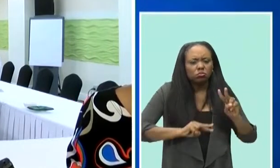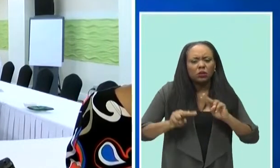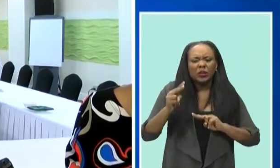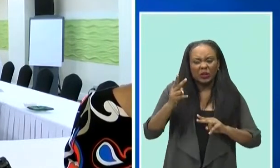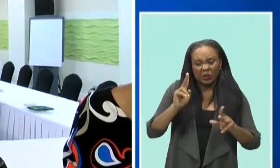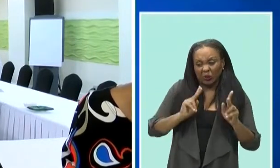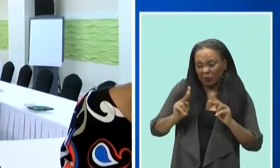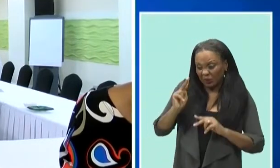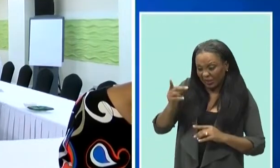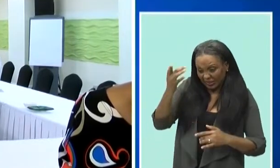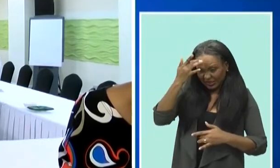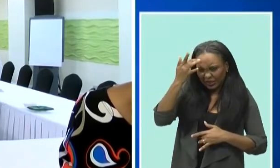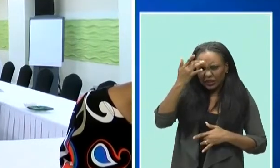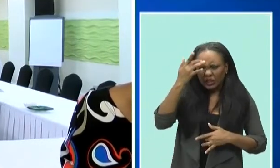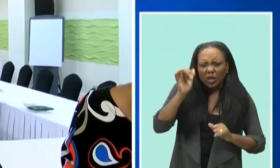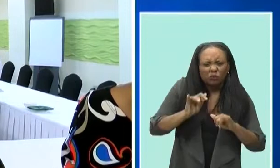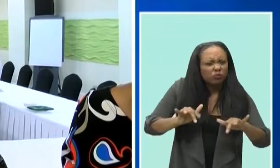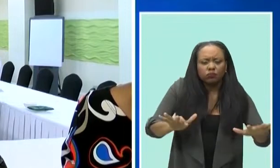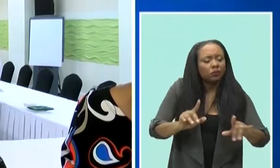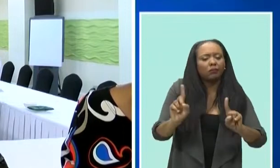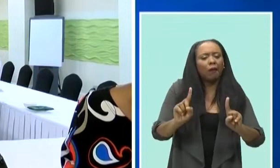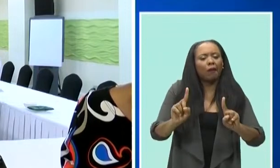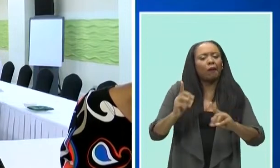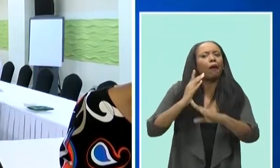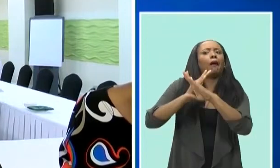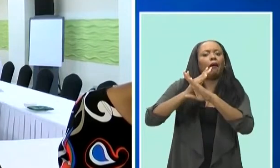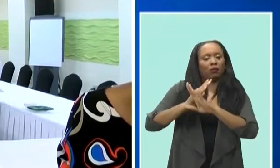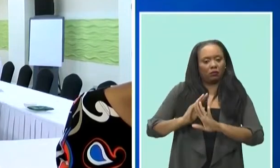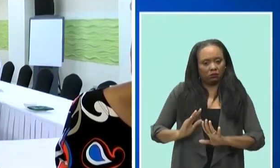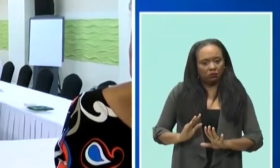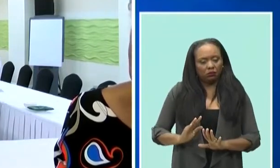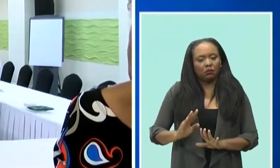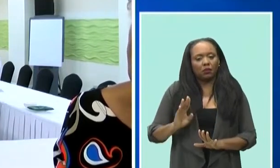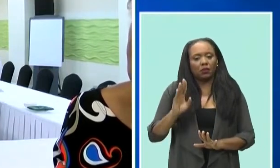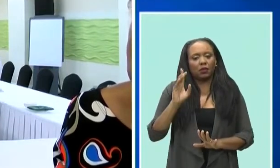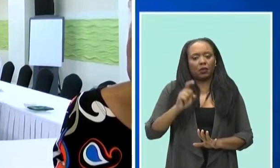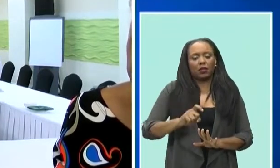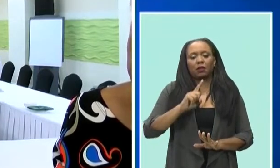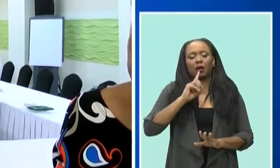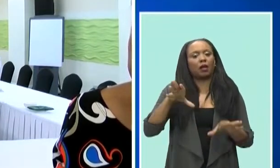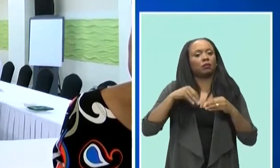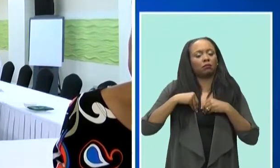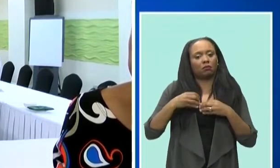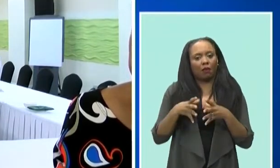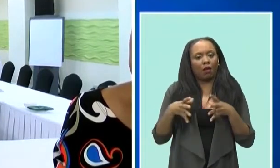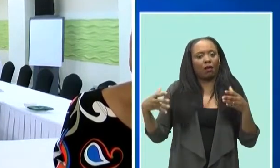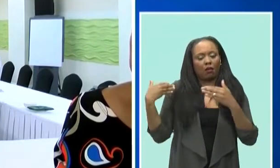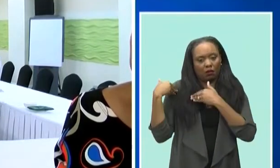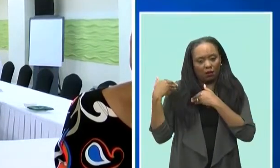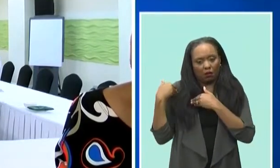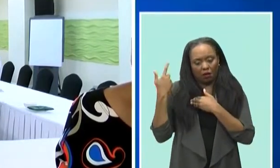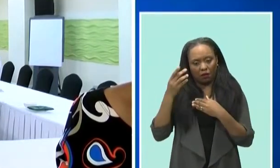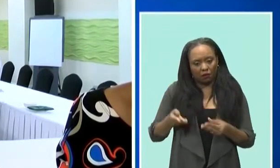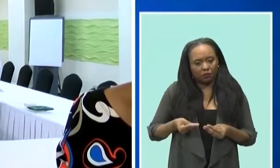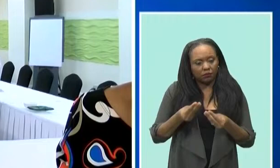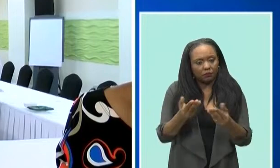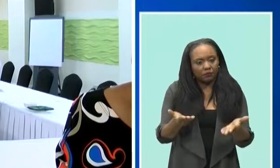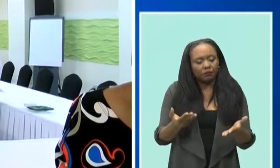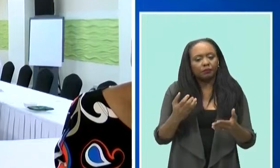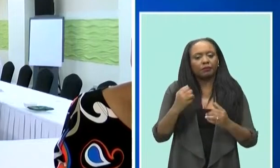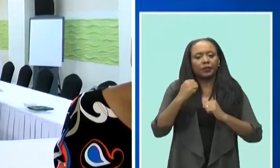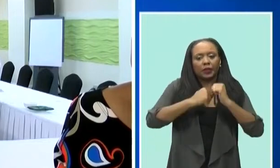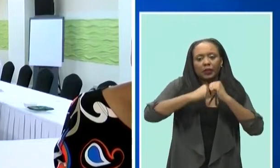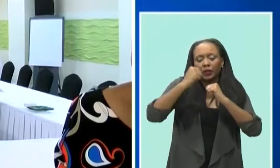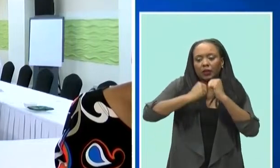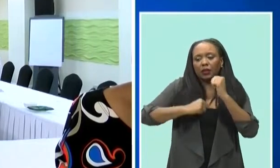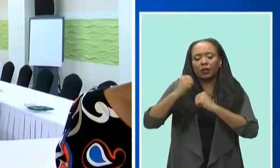ports of entry, I think that those entities need to take greater responsibility for providing the infrastructure